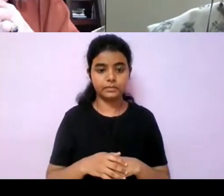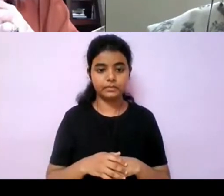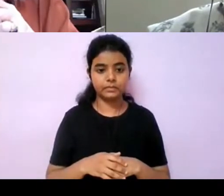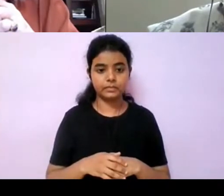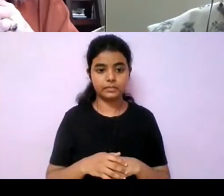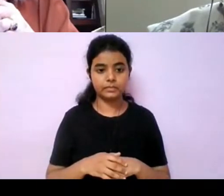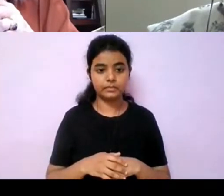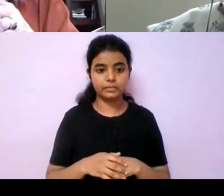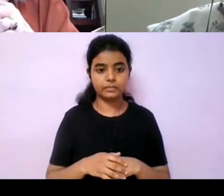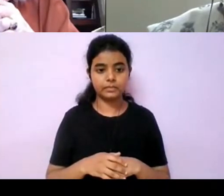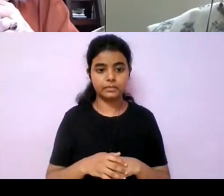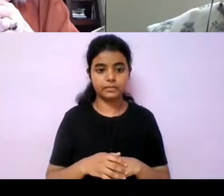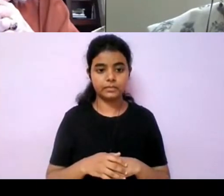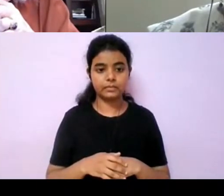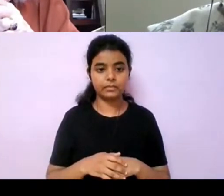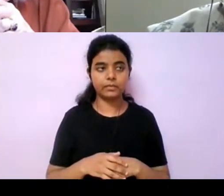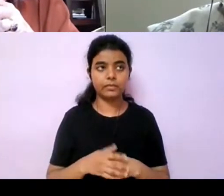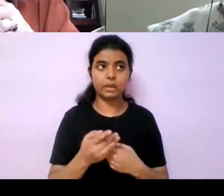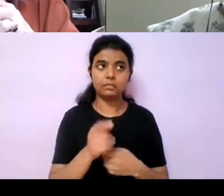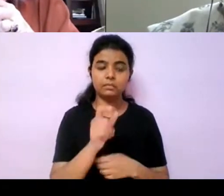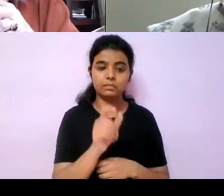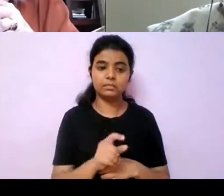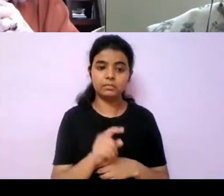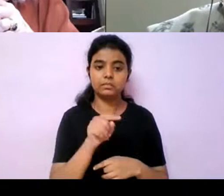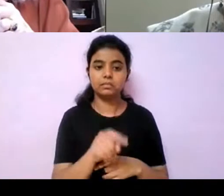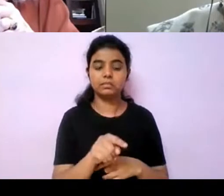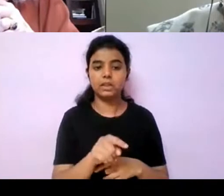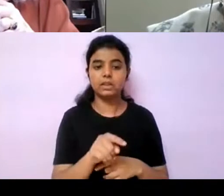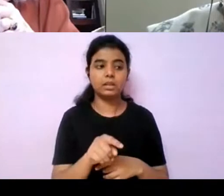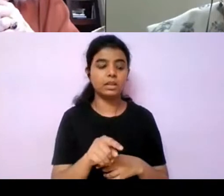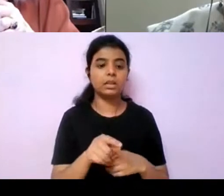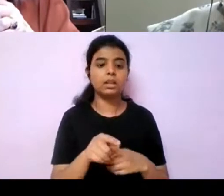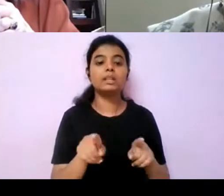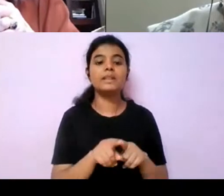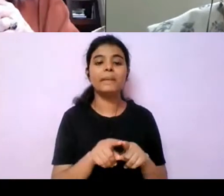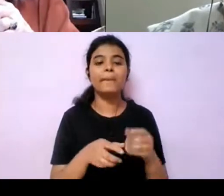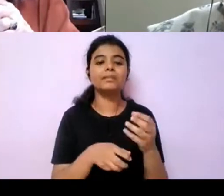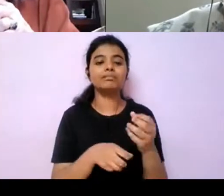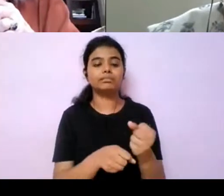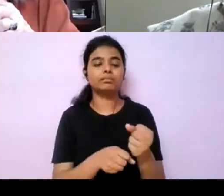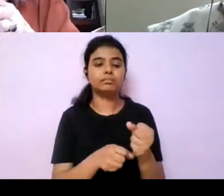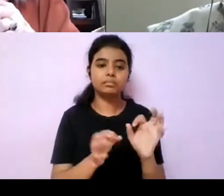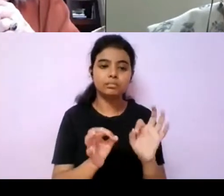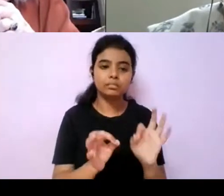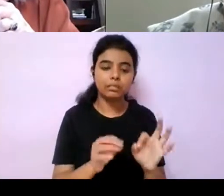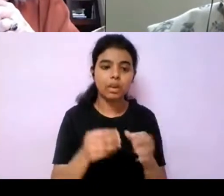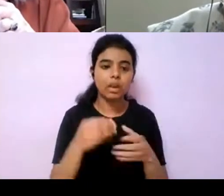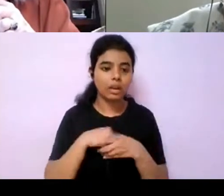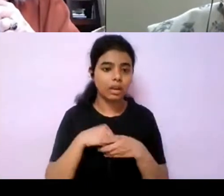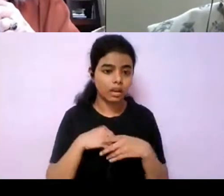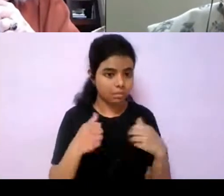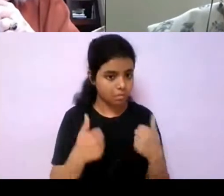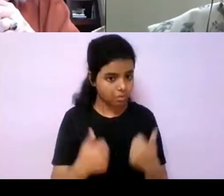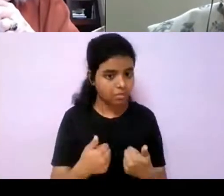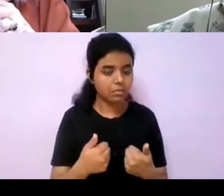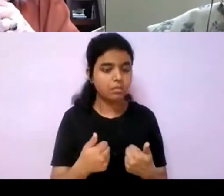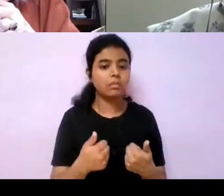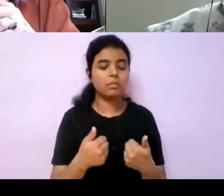one has to have a good grasp of what the capacities are, the capabilities